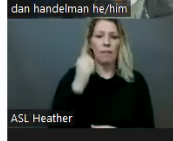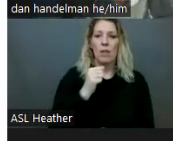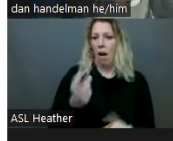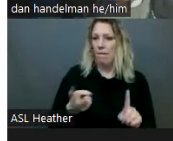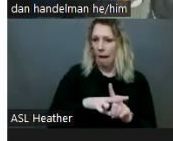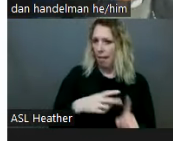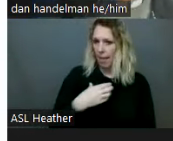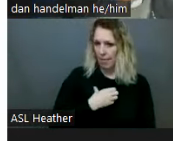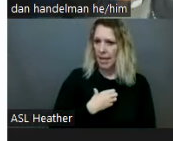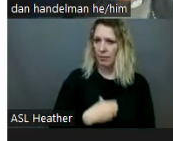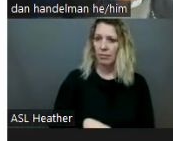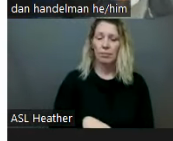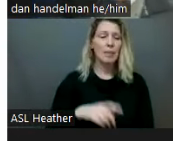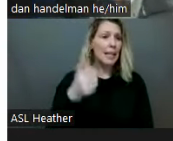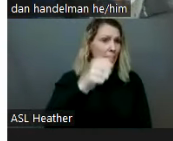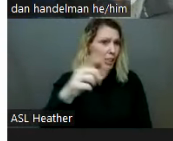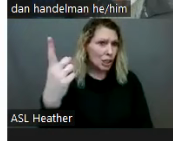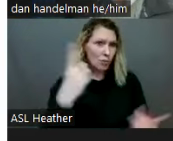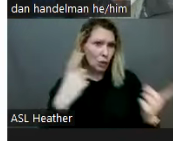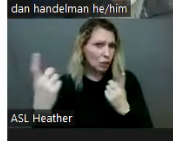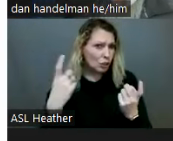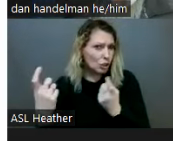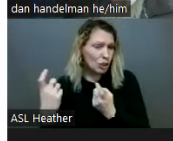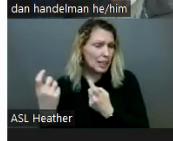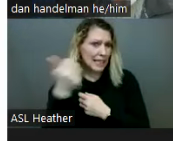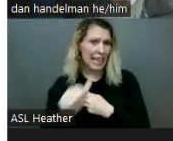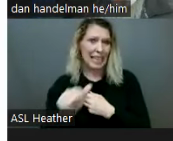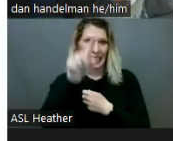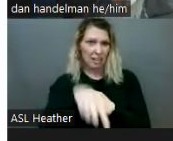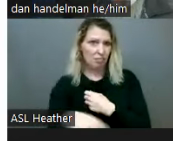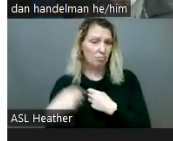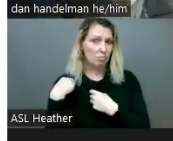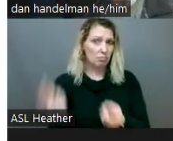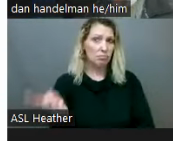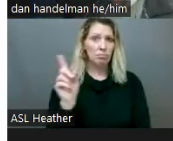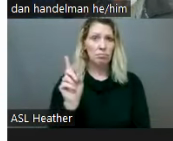Are there any questions in any of these sections?